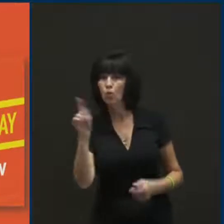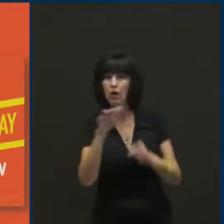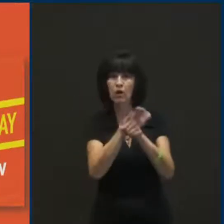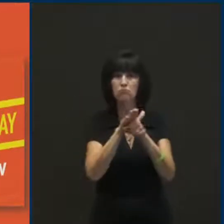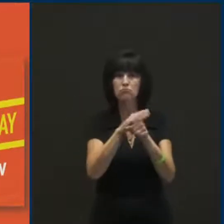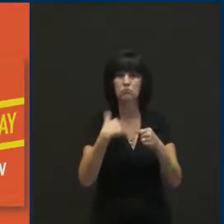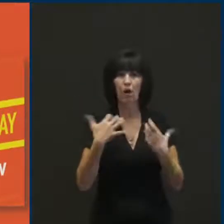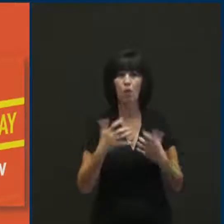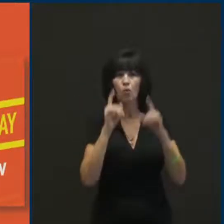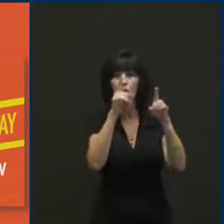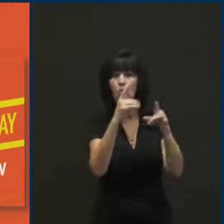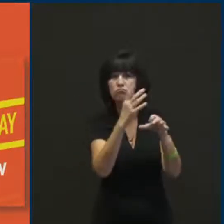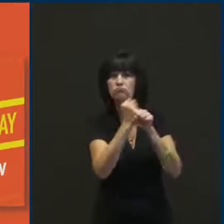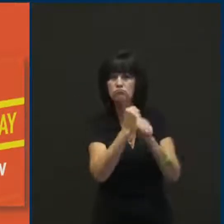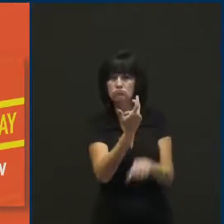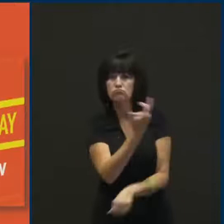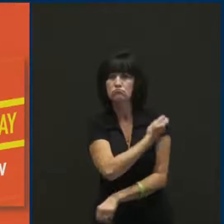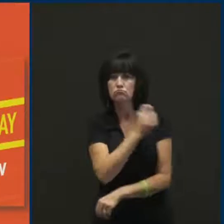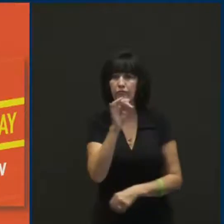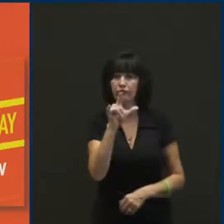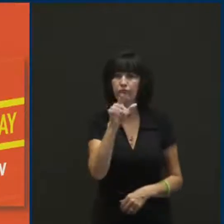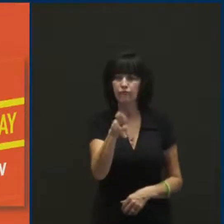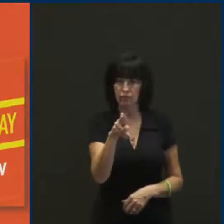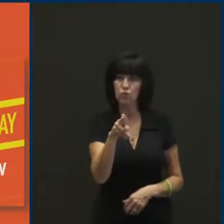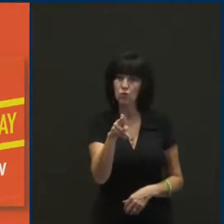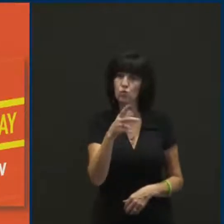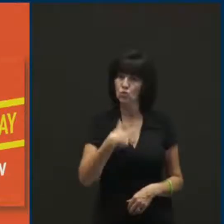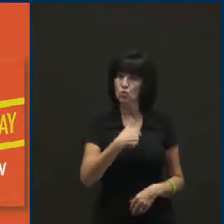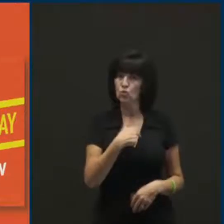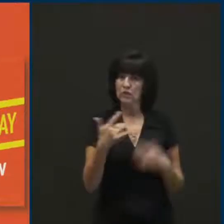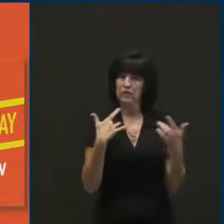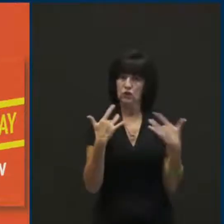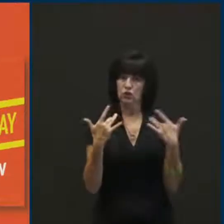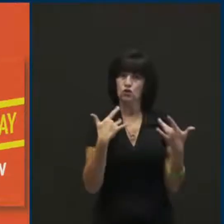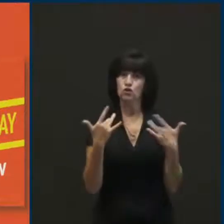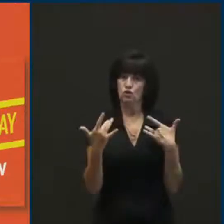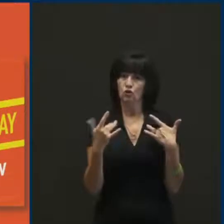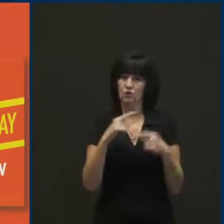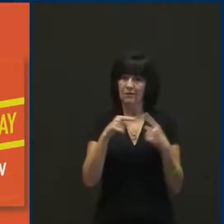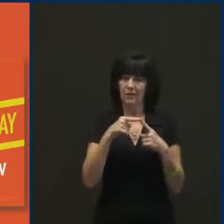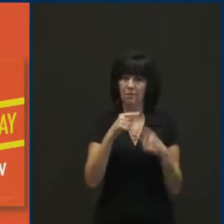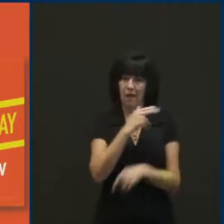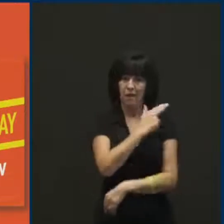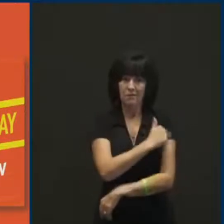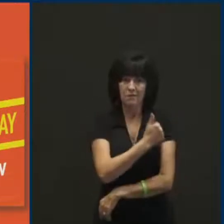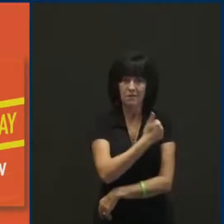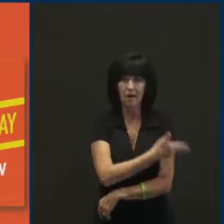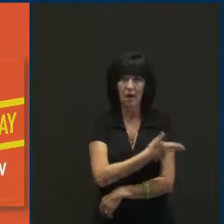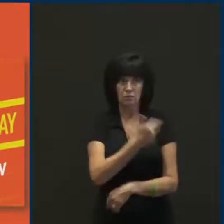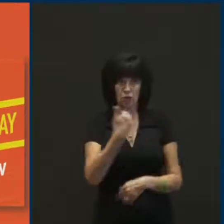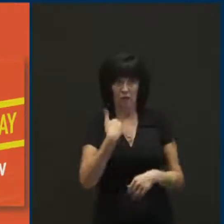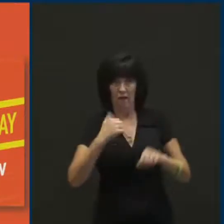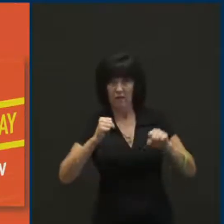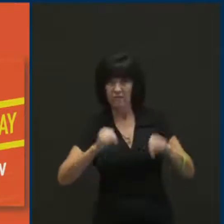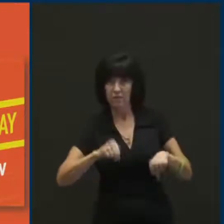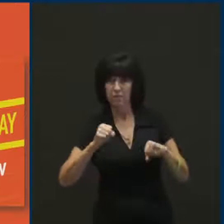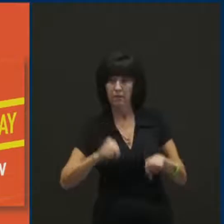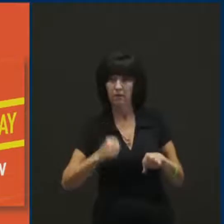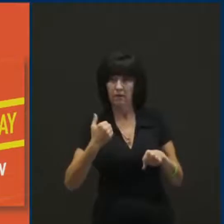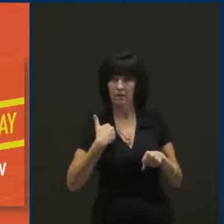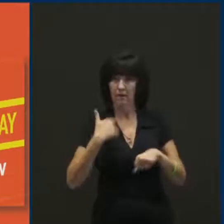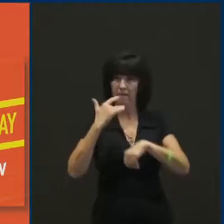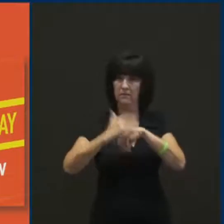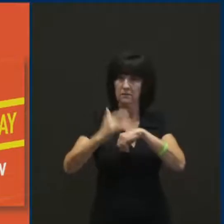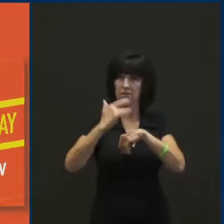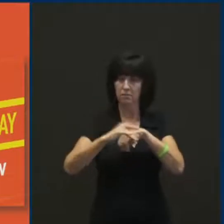of hospitalization cases is additional people that would need hospital services that come down with the flu, and